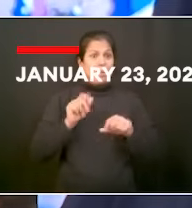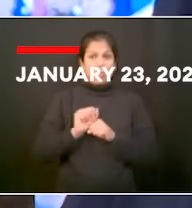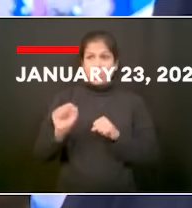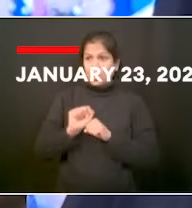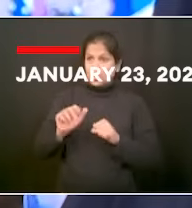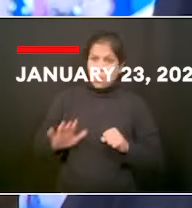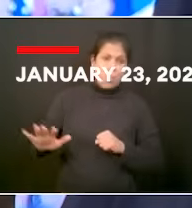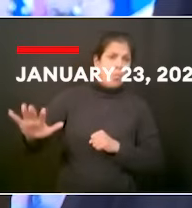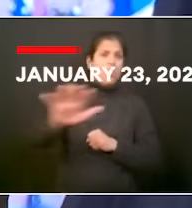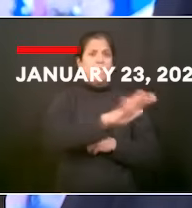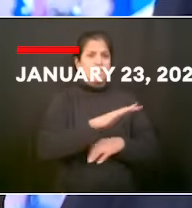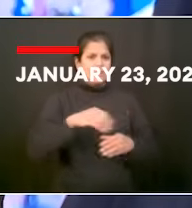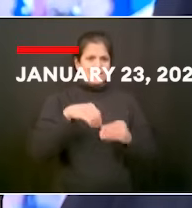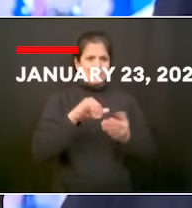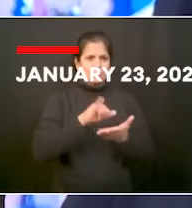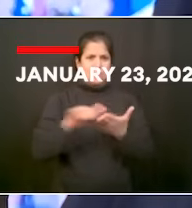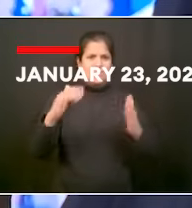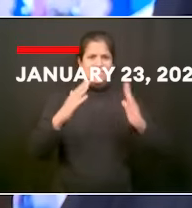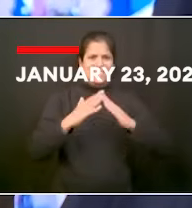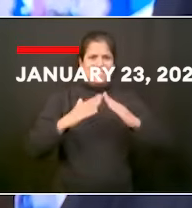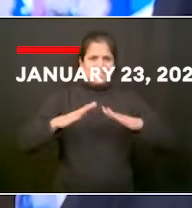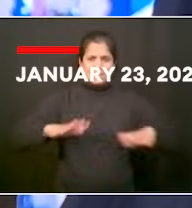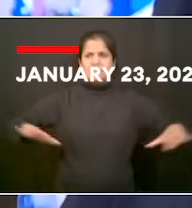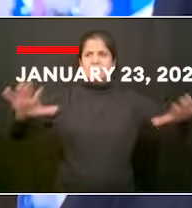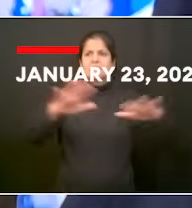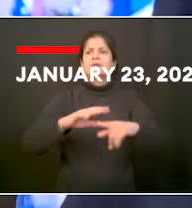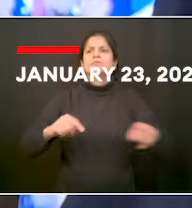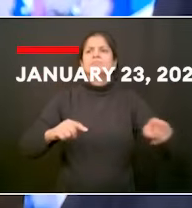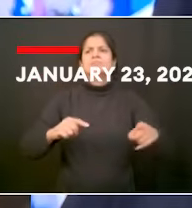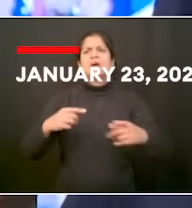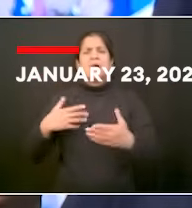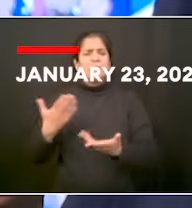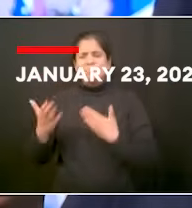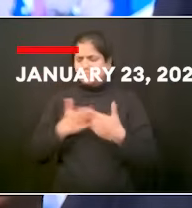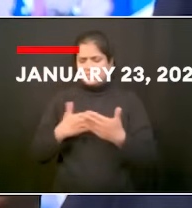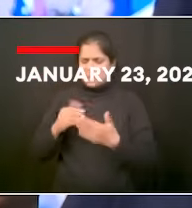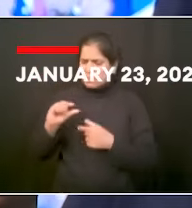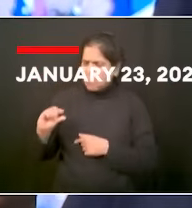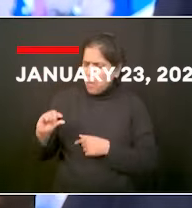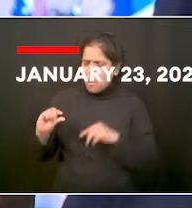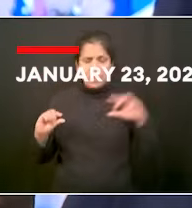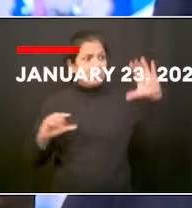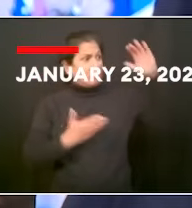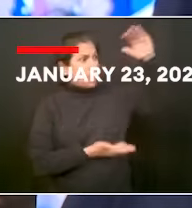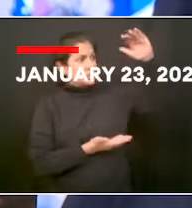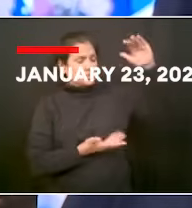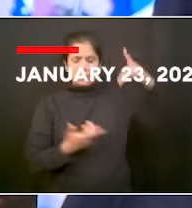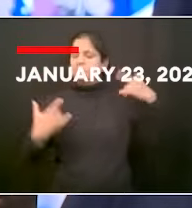this is just to explain, part of the reason why we're not making a determination until Sunday